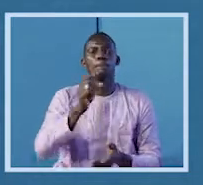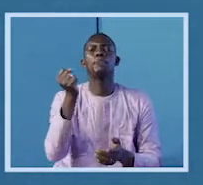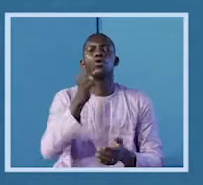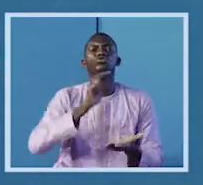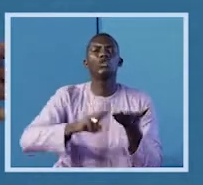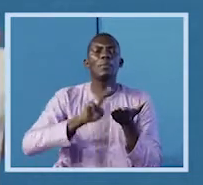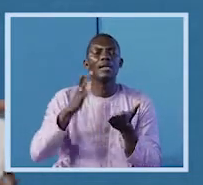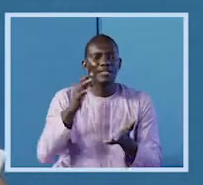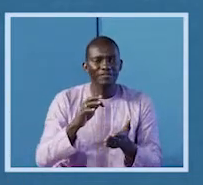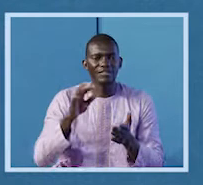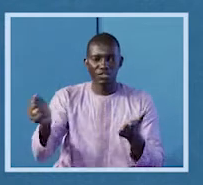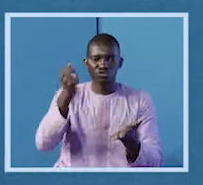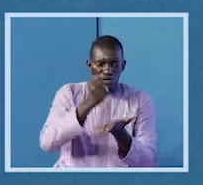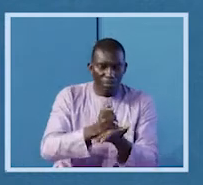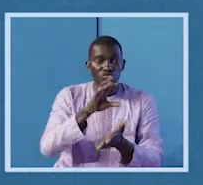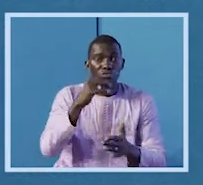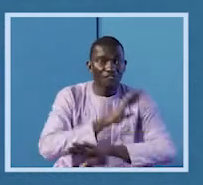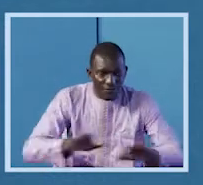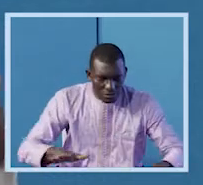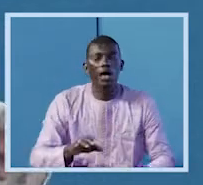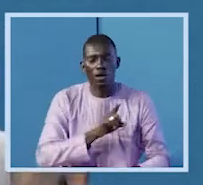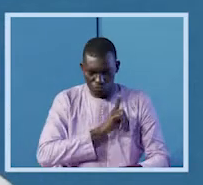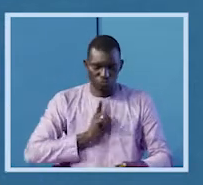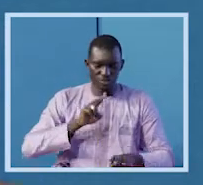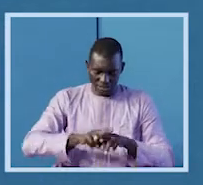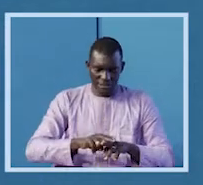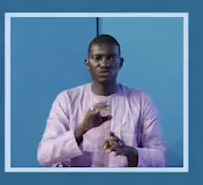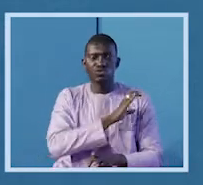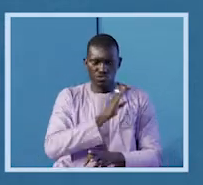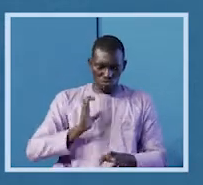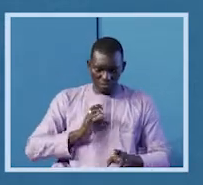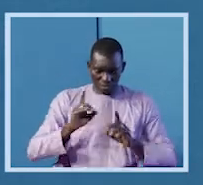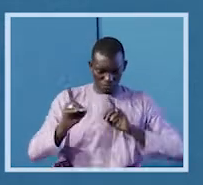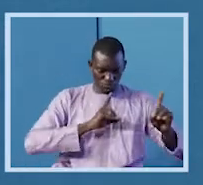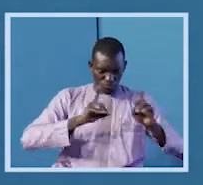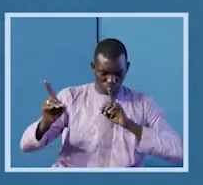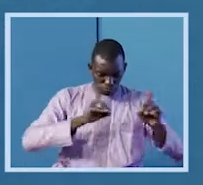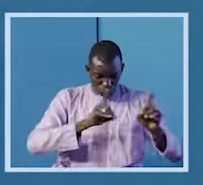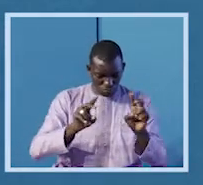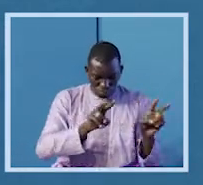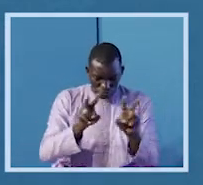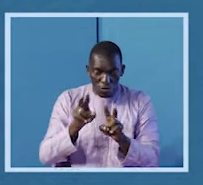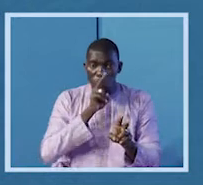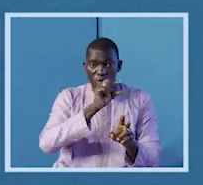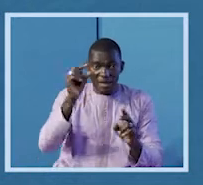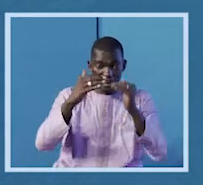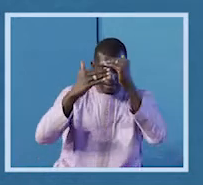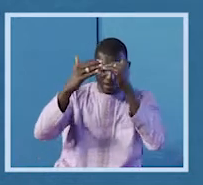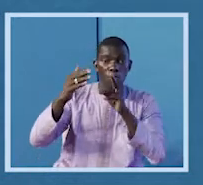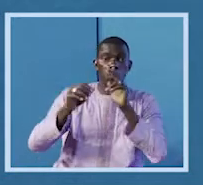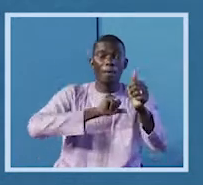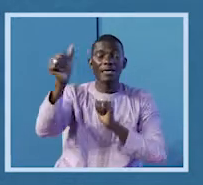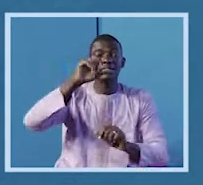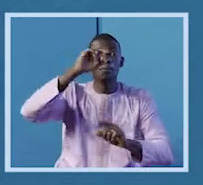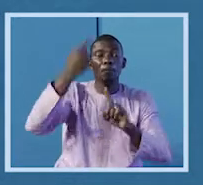when the nominations have been done, we sit down as a sort of a committee to actually check it out and decide on who we should have as